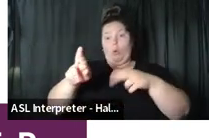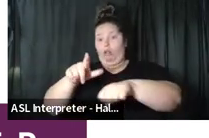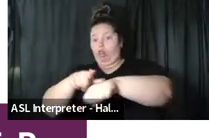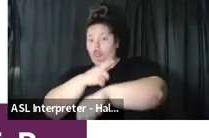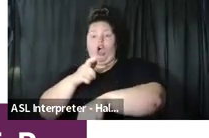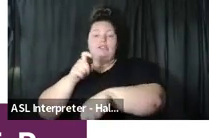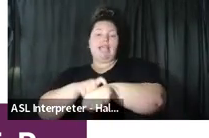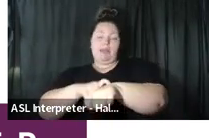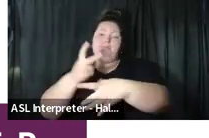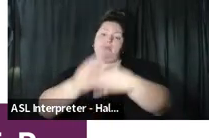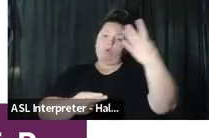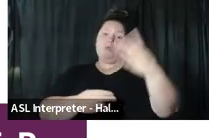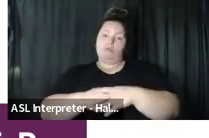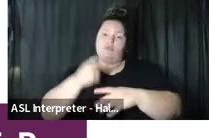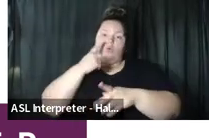short and long-term loans.